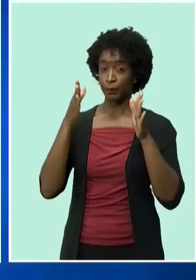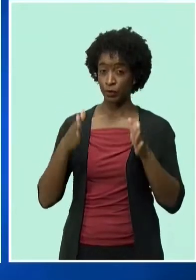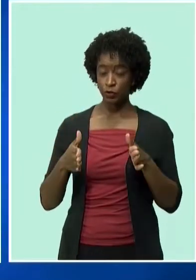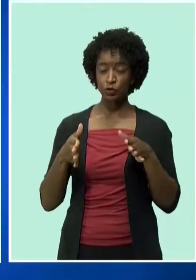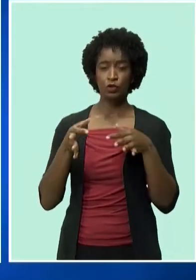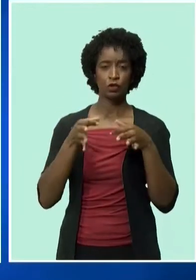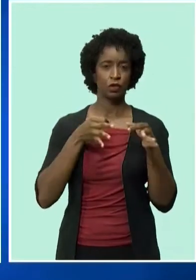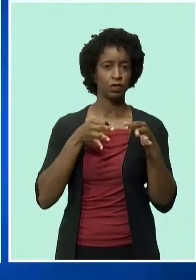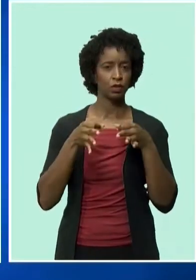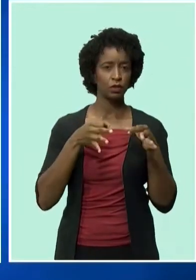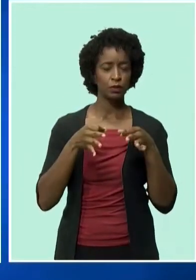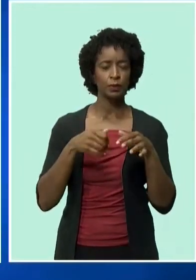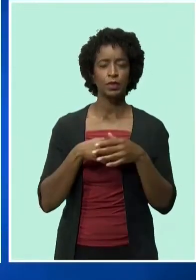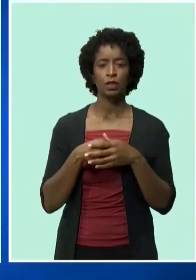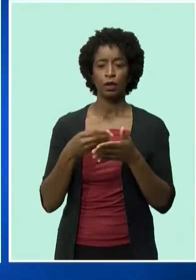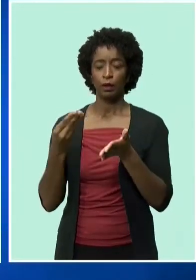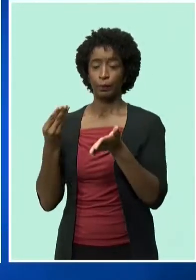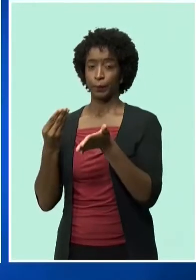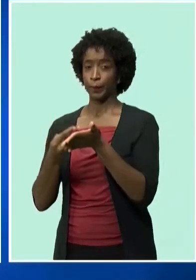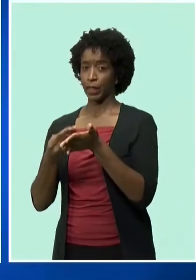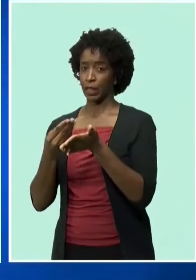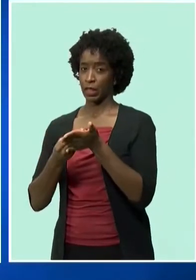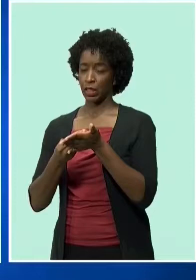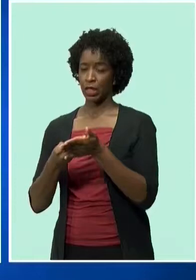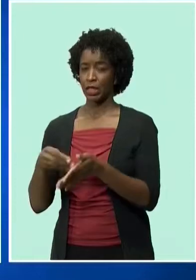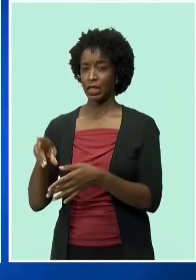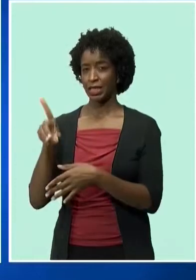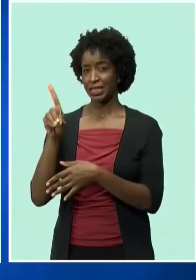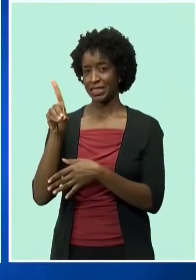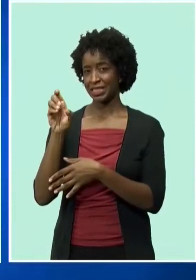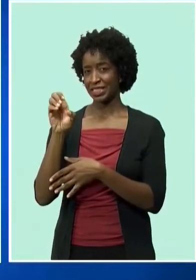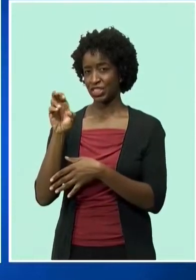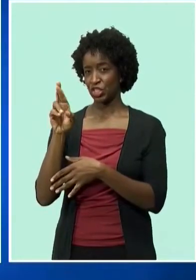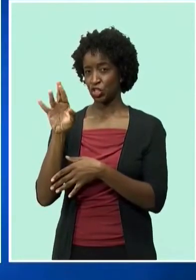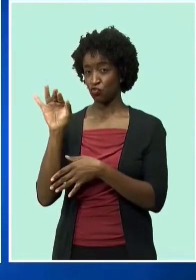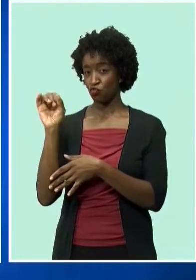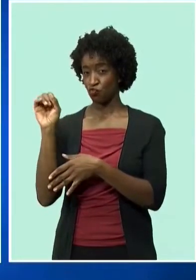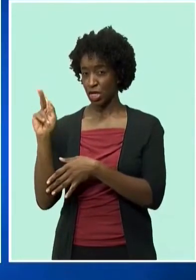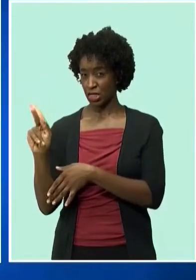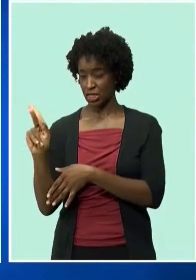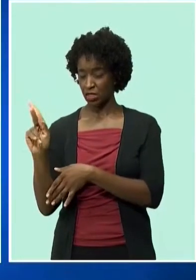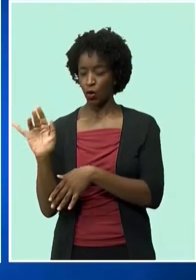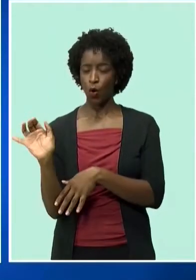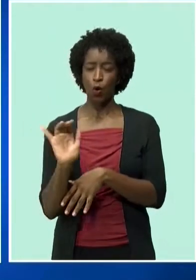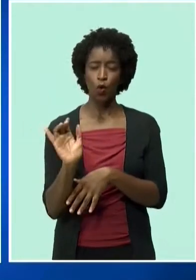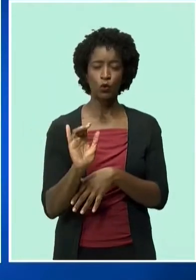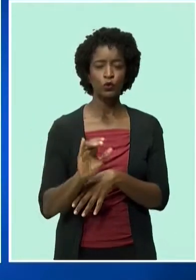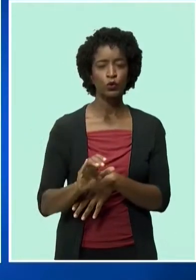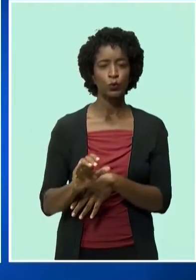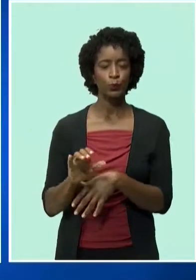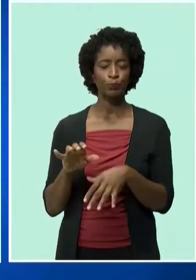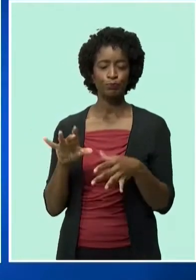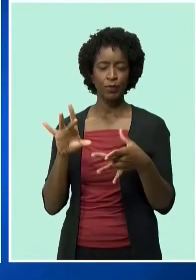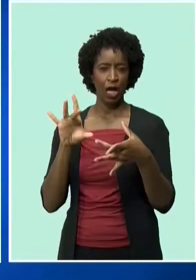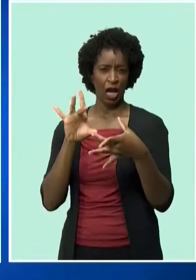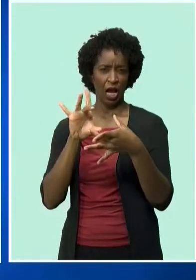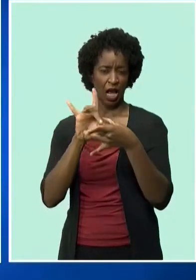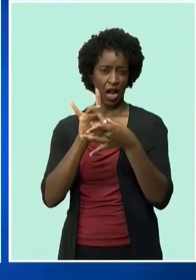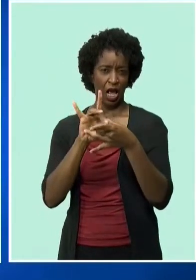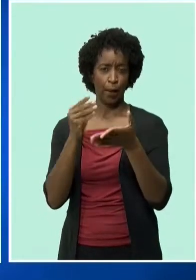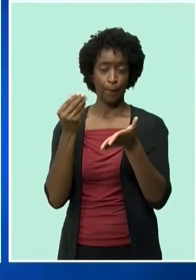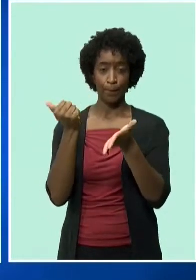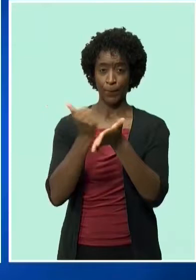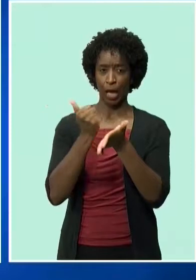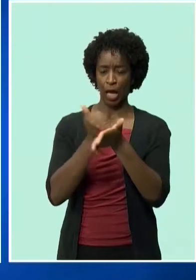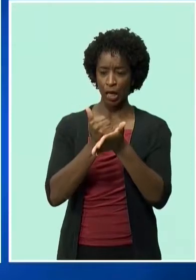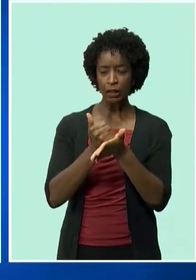financial de-risking and correspondent banking are matters of significant concern. He's worried enough people in the region aren't